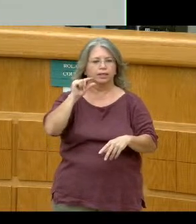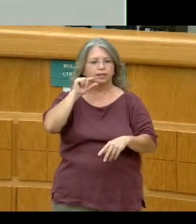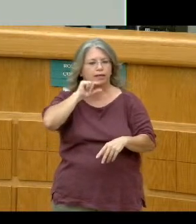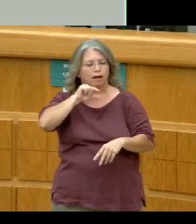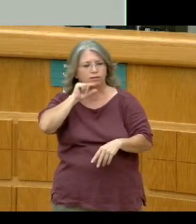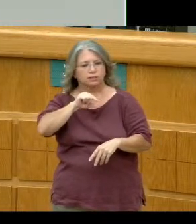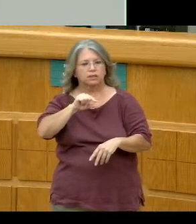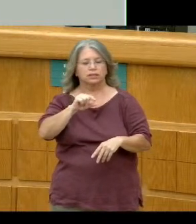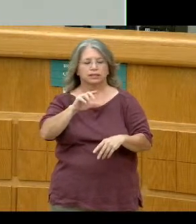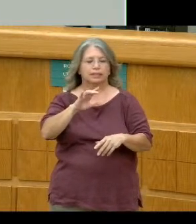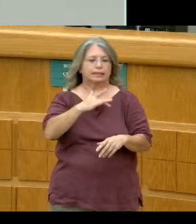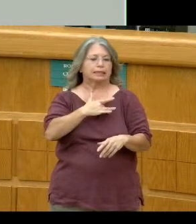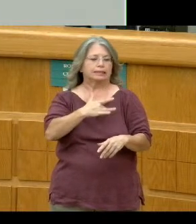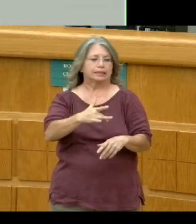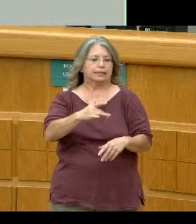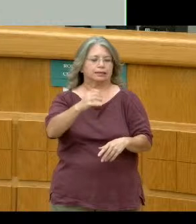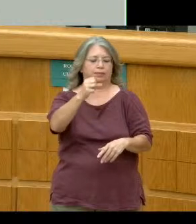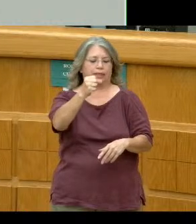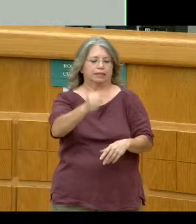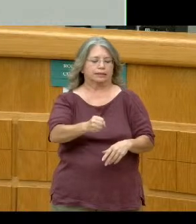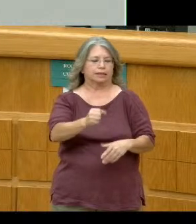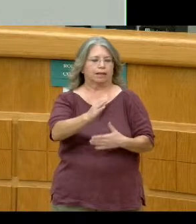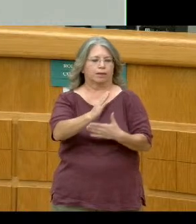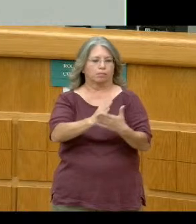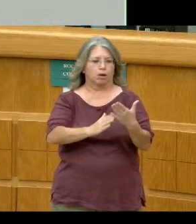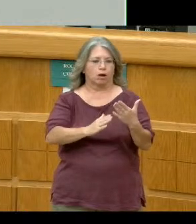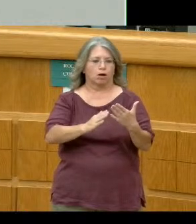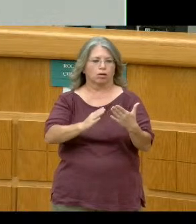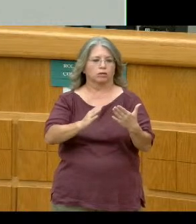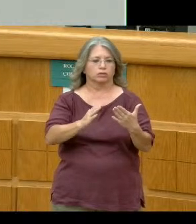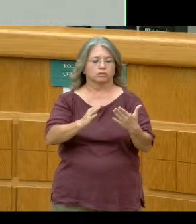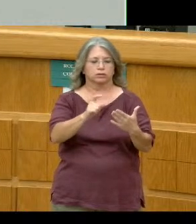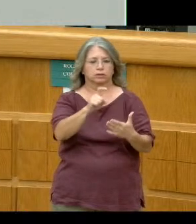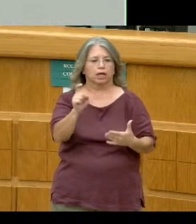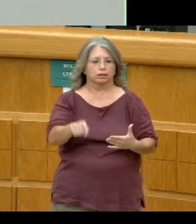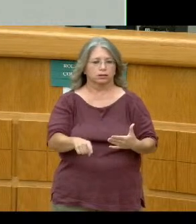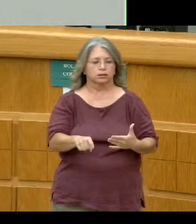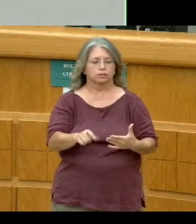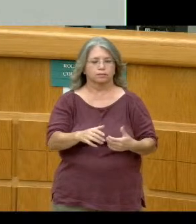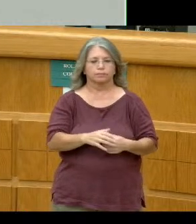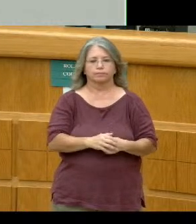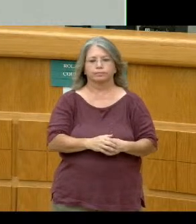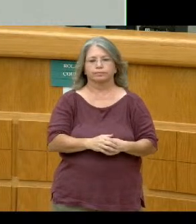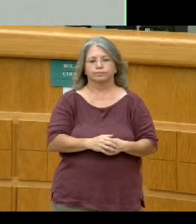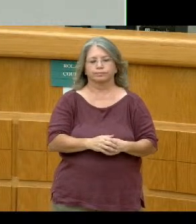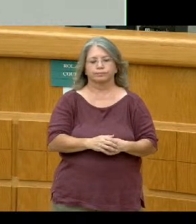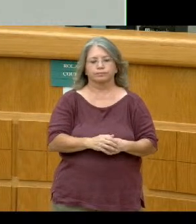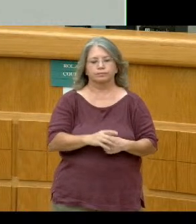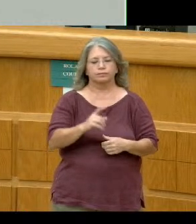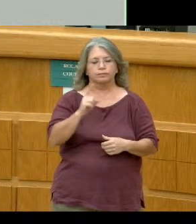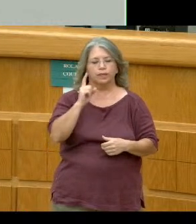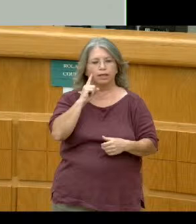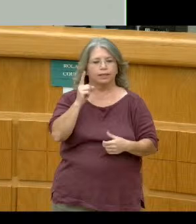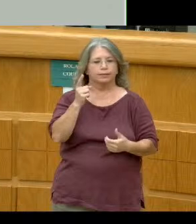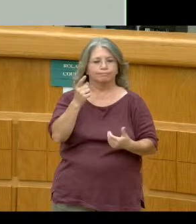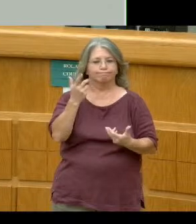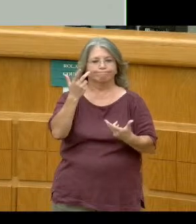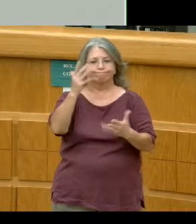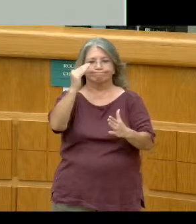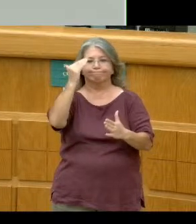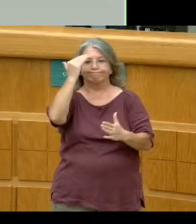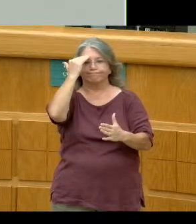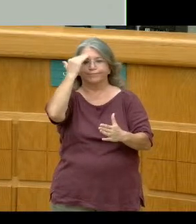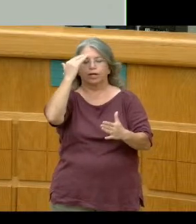the southern parts of Texas on the coast or in deep South Texas. And I think it's well known at this point that this is where